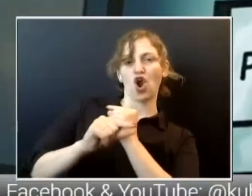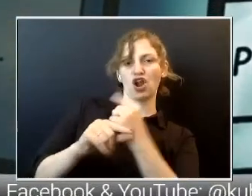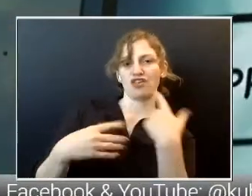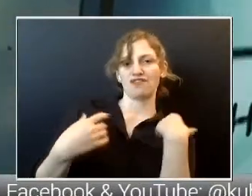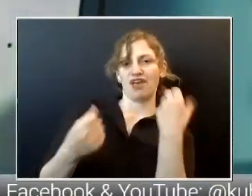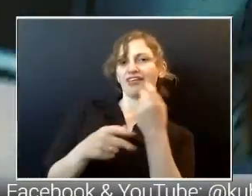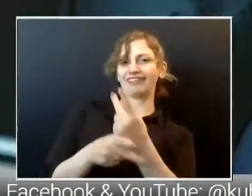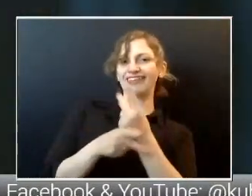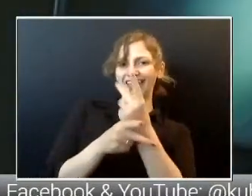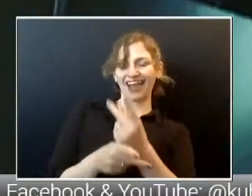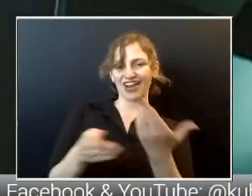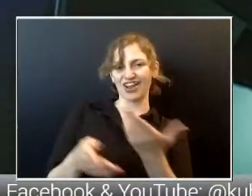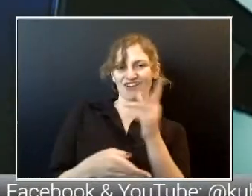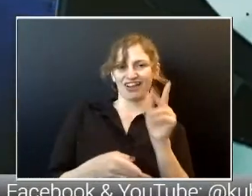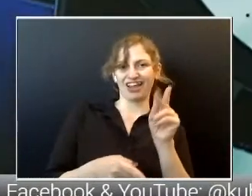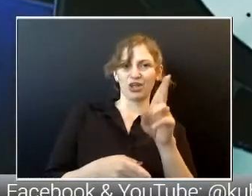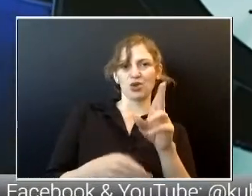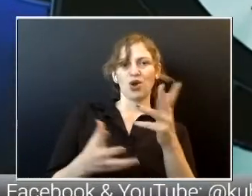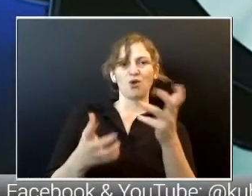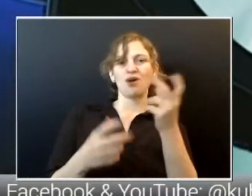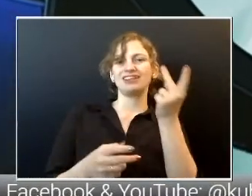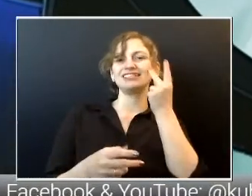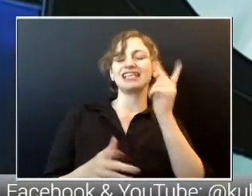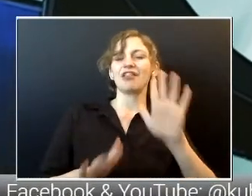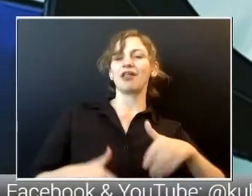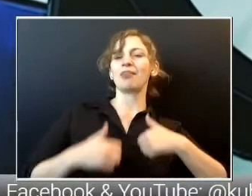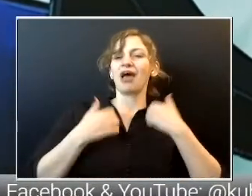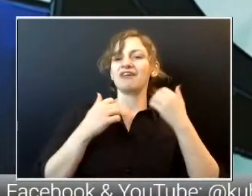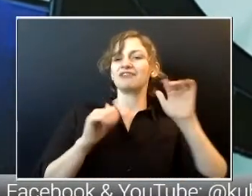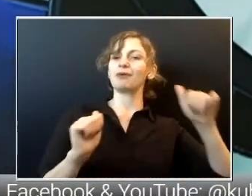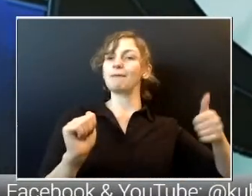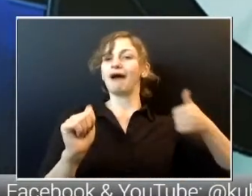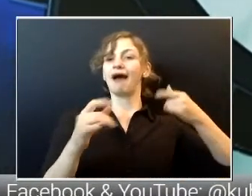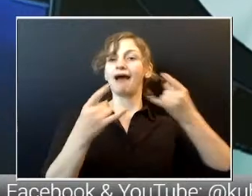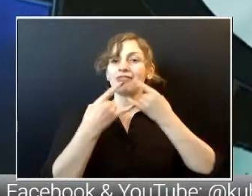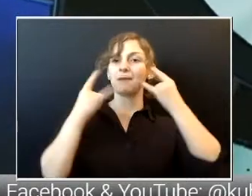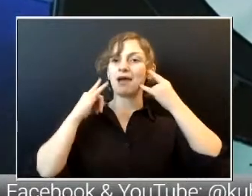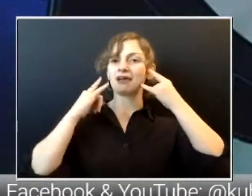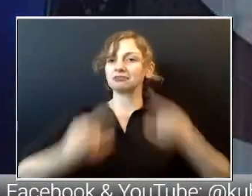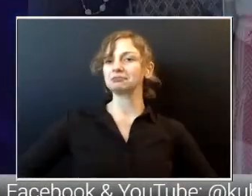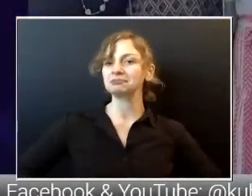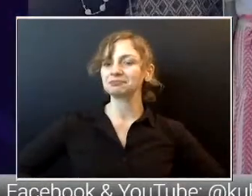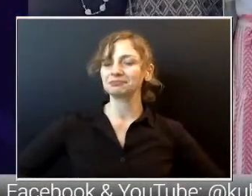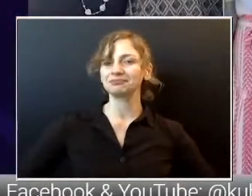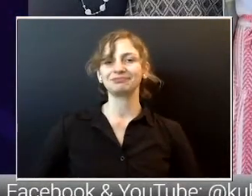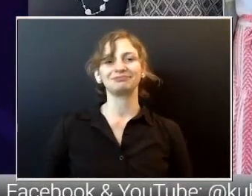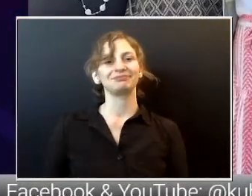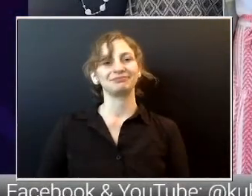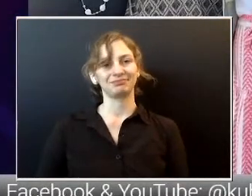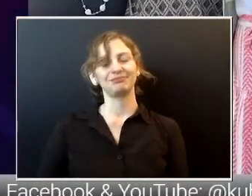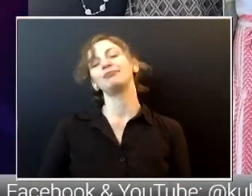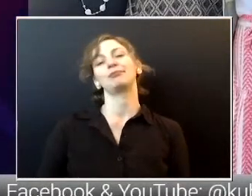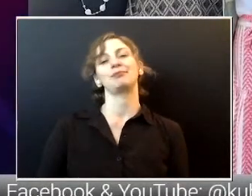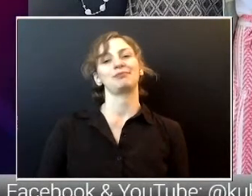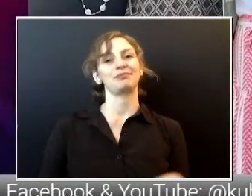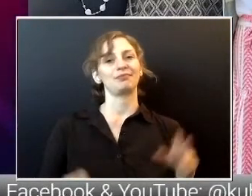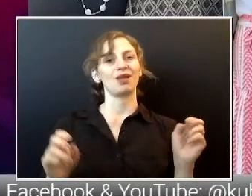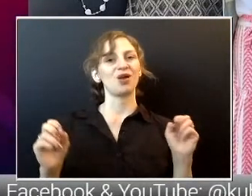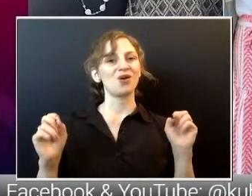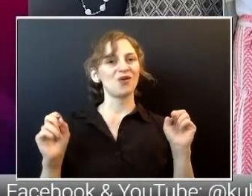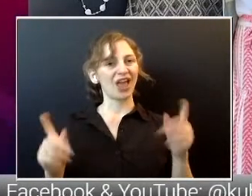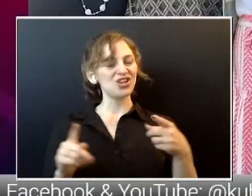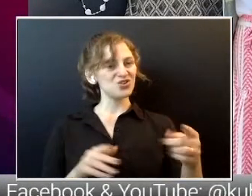System. Let's go behind the mask. Okay, we're going behind the mask with you, Dr. Kramer, and you shared some